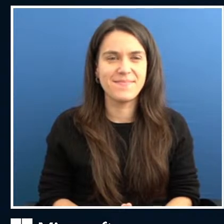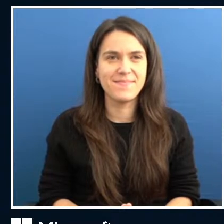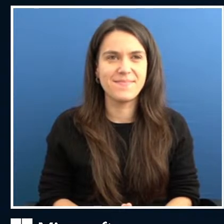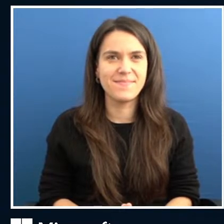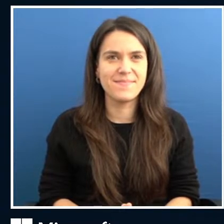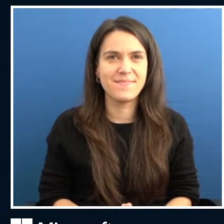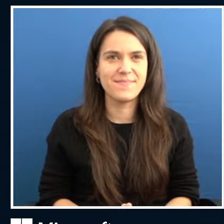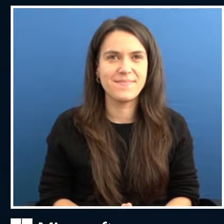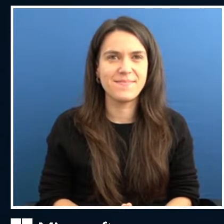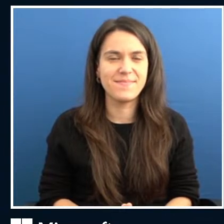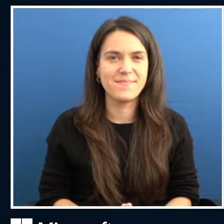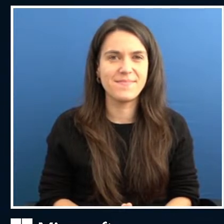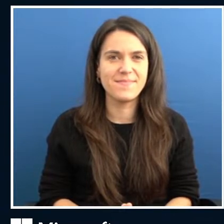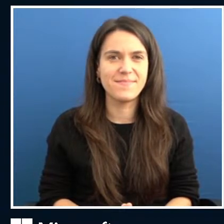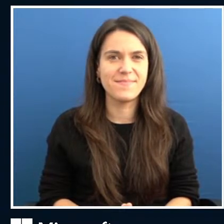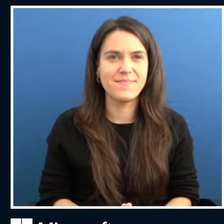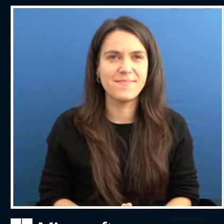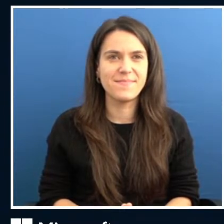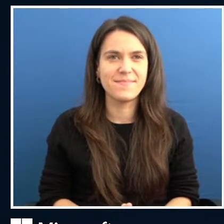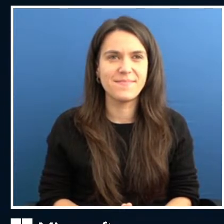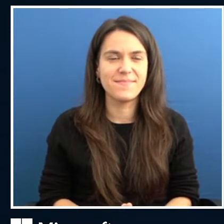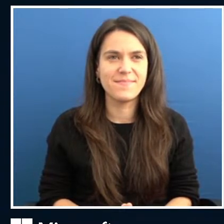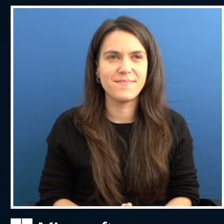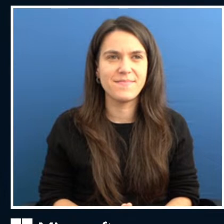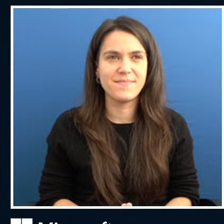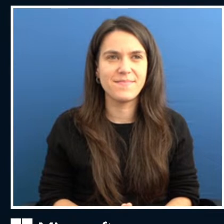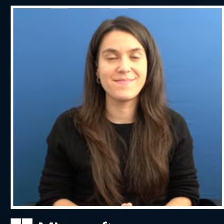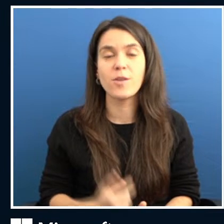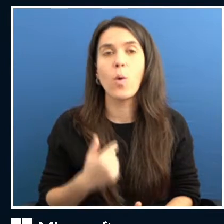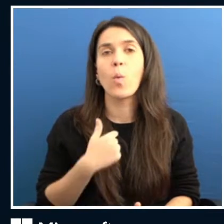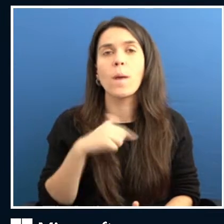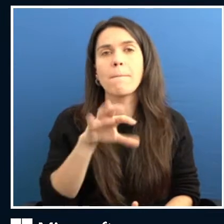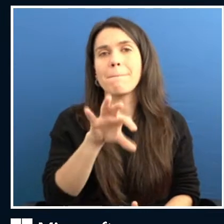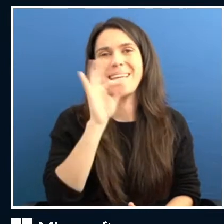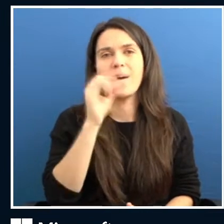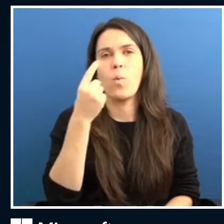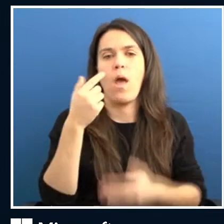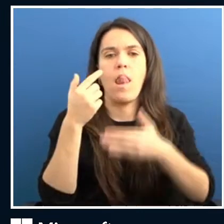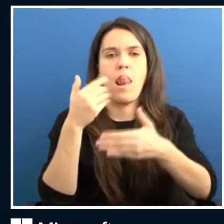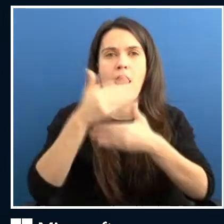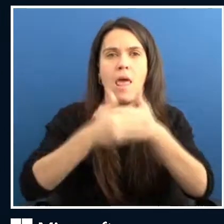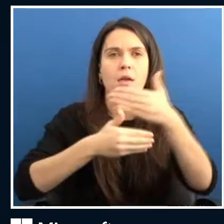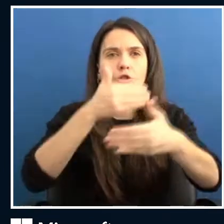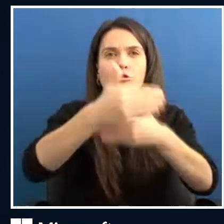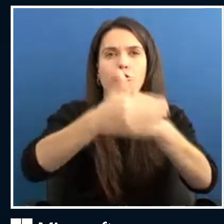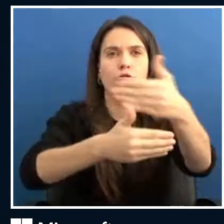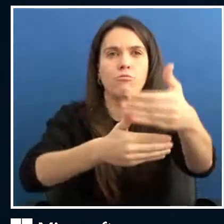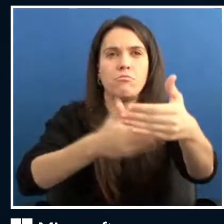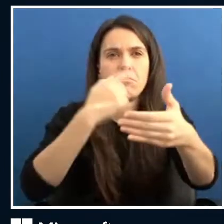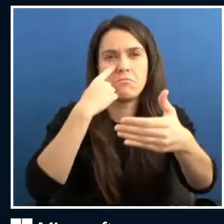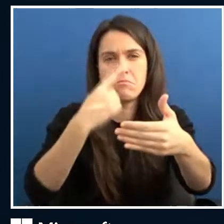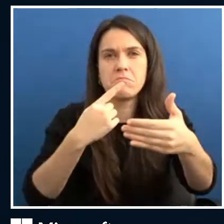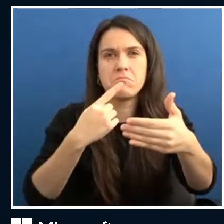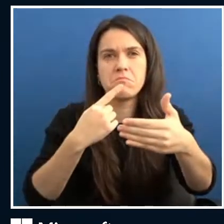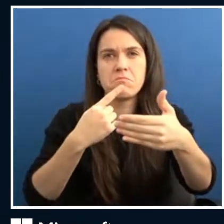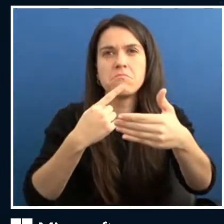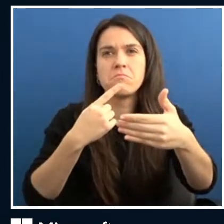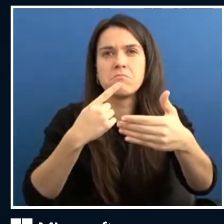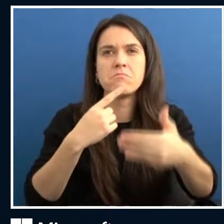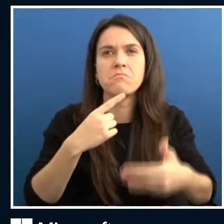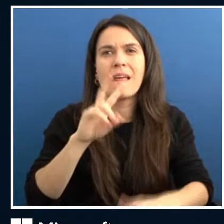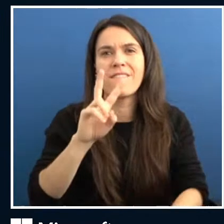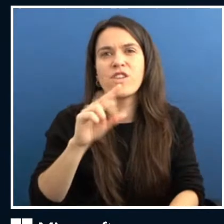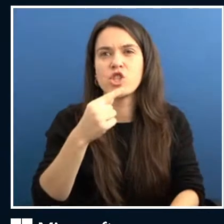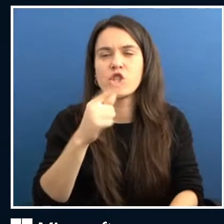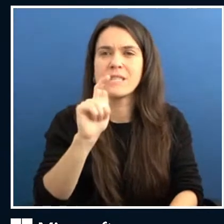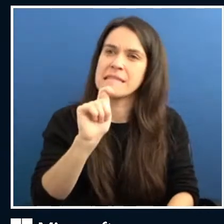an existing architecture like InceptionNet or VG16 and other architectures, and we